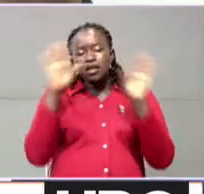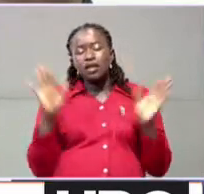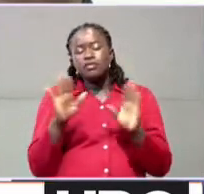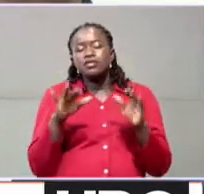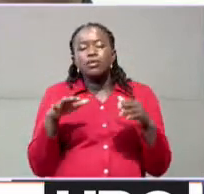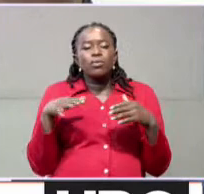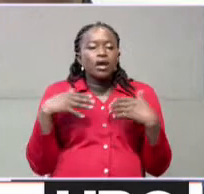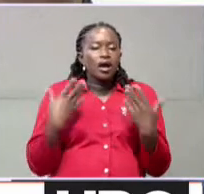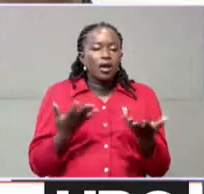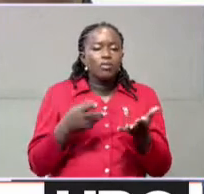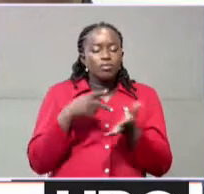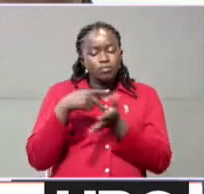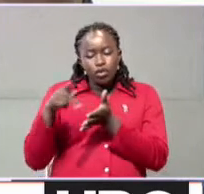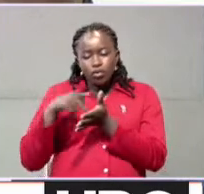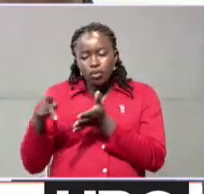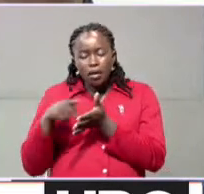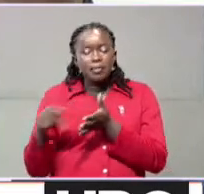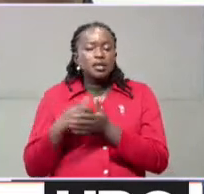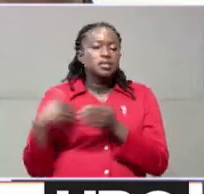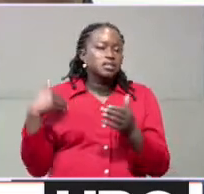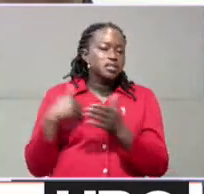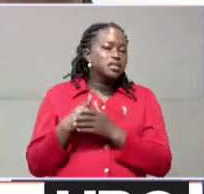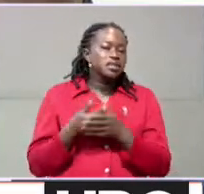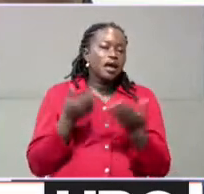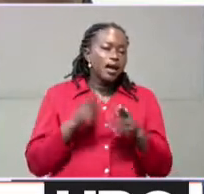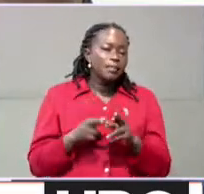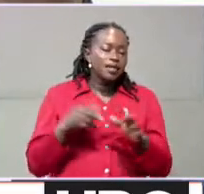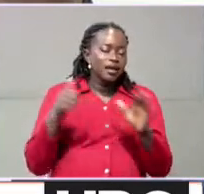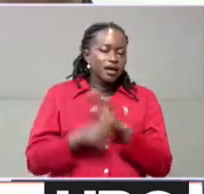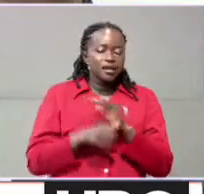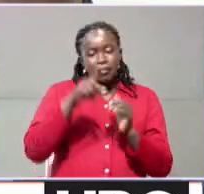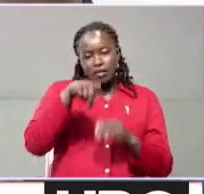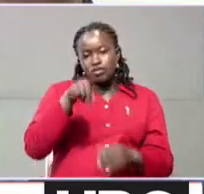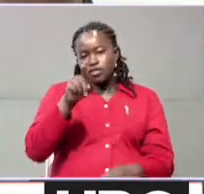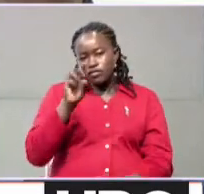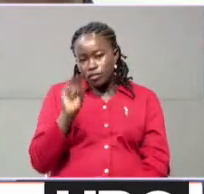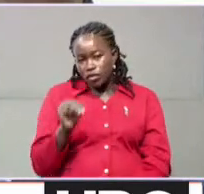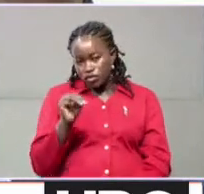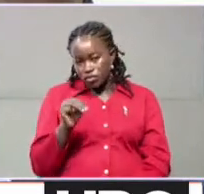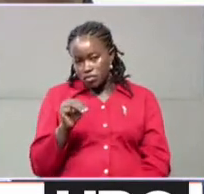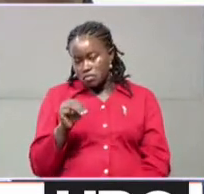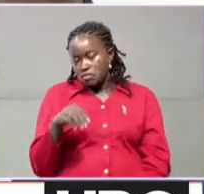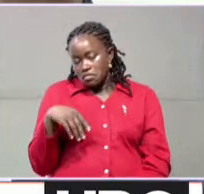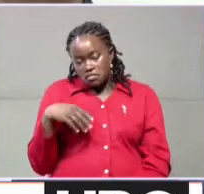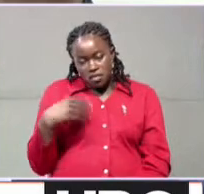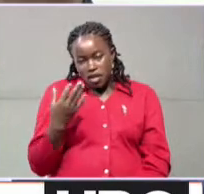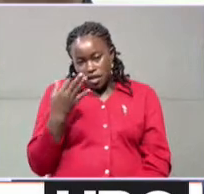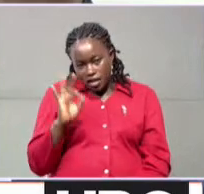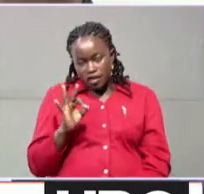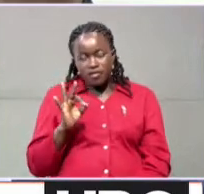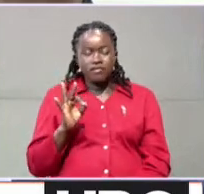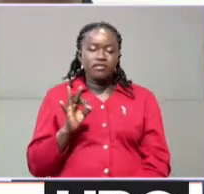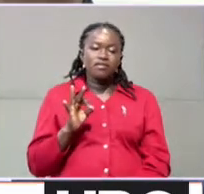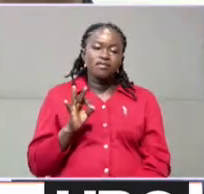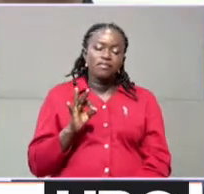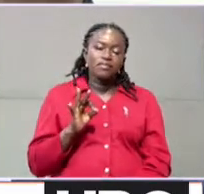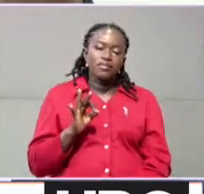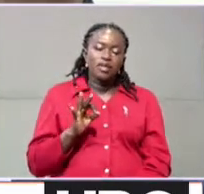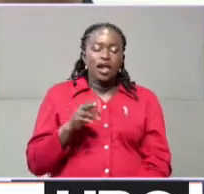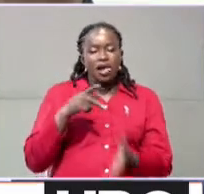how procurement shall be undertaken under policy development model whether the community procurement